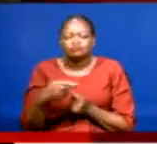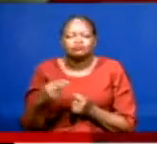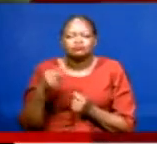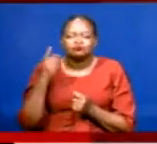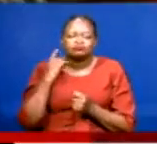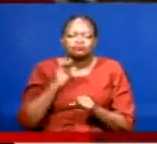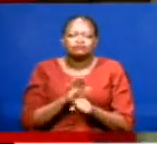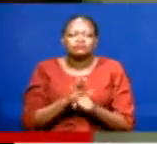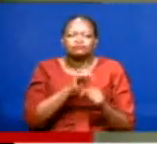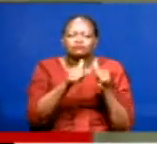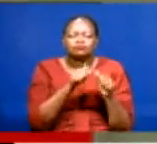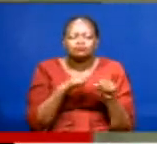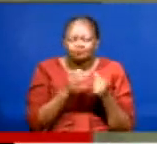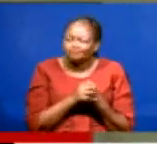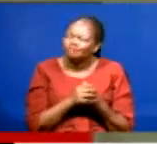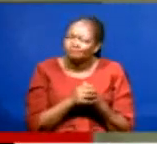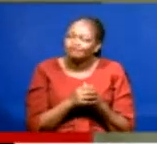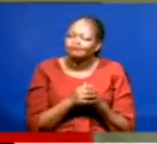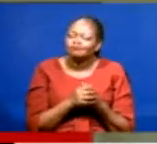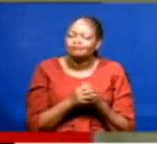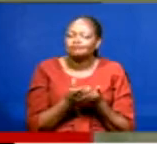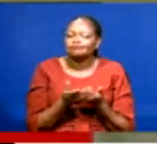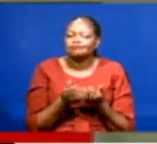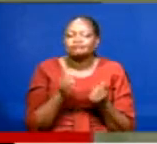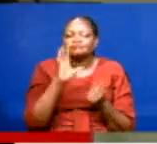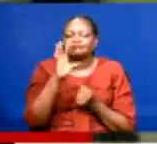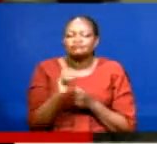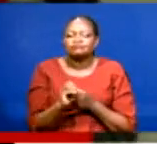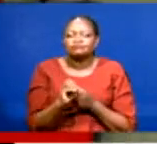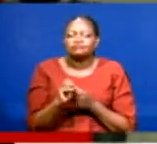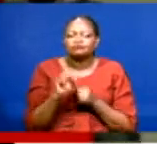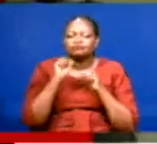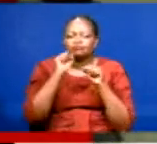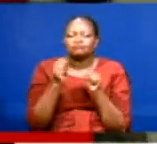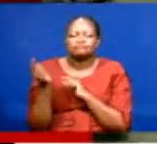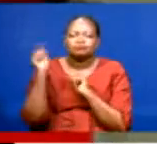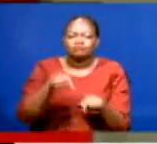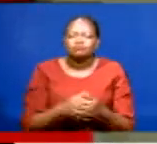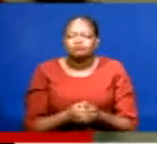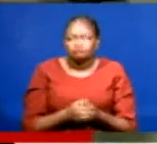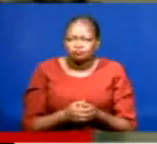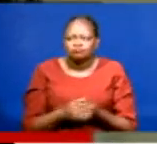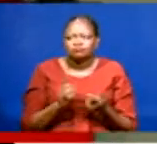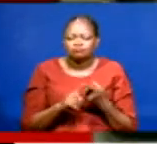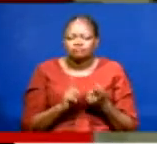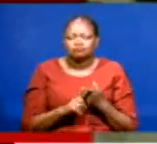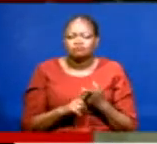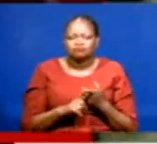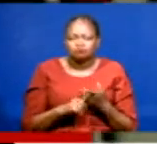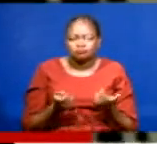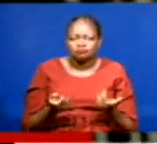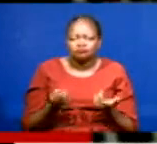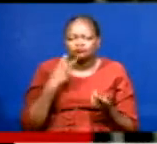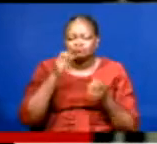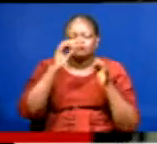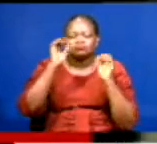others. A total of a rough number could be like 50 boxers come here to spar and also to just dream, you know, see if they